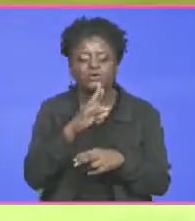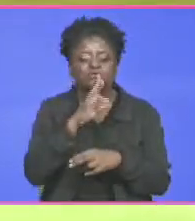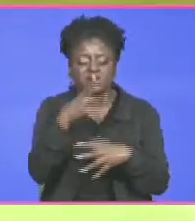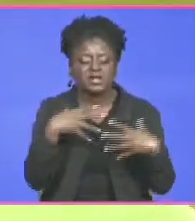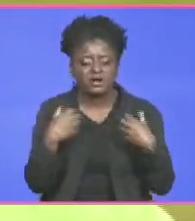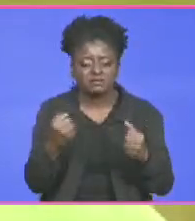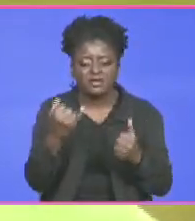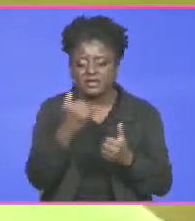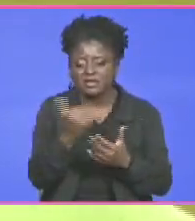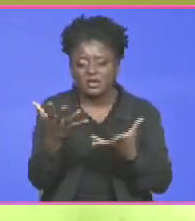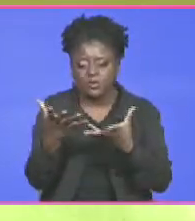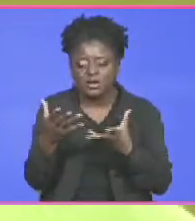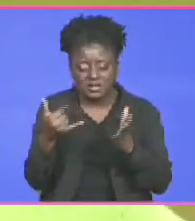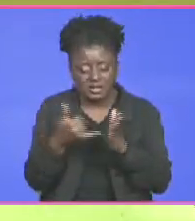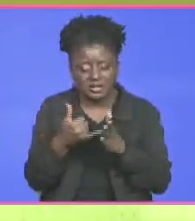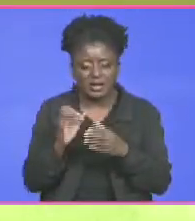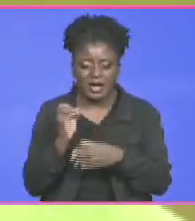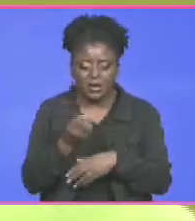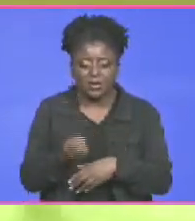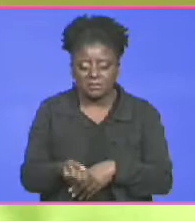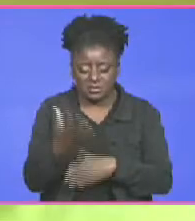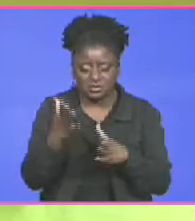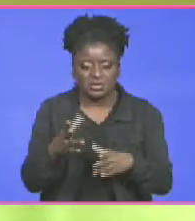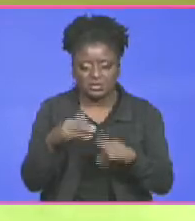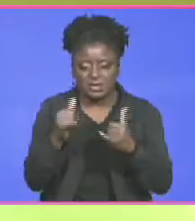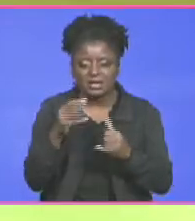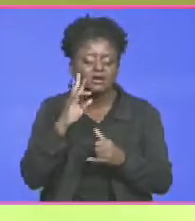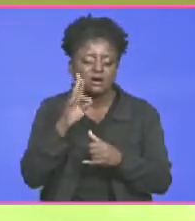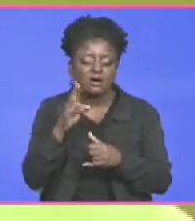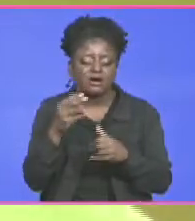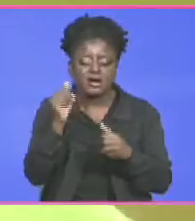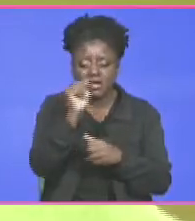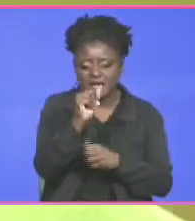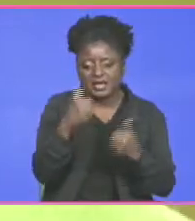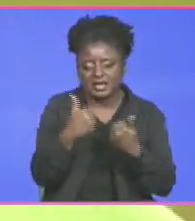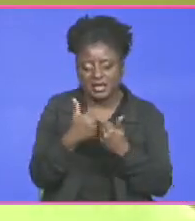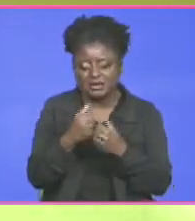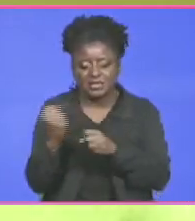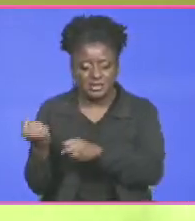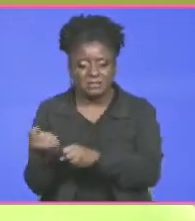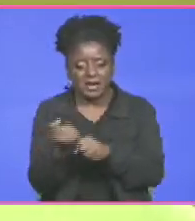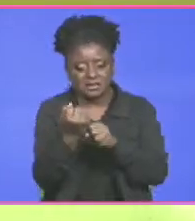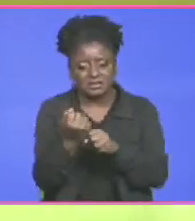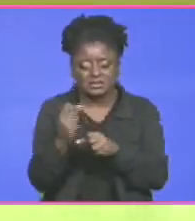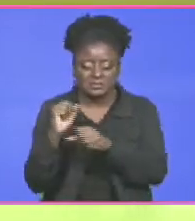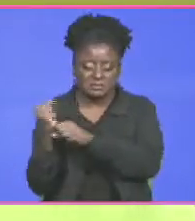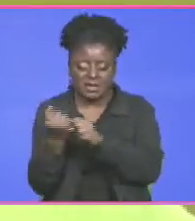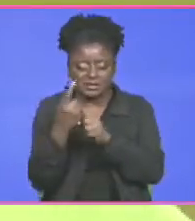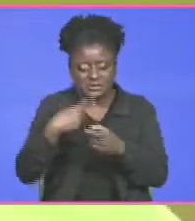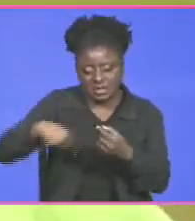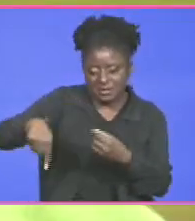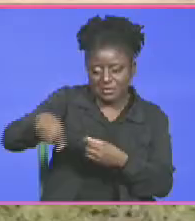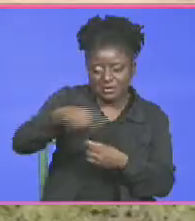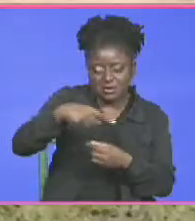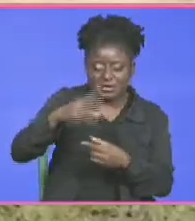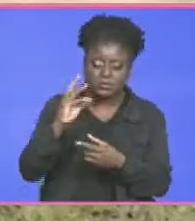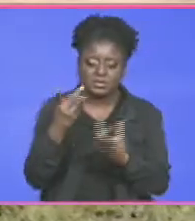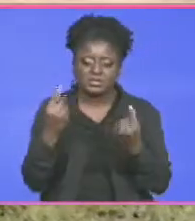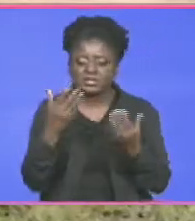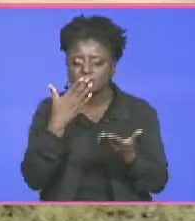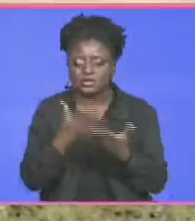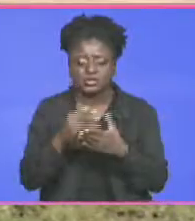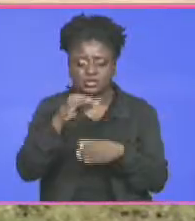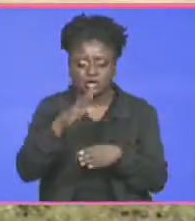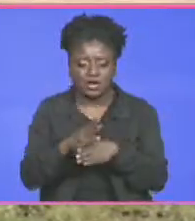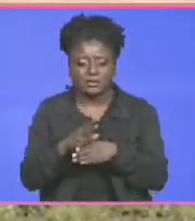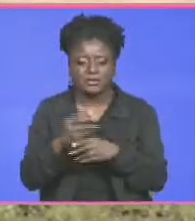wanted it, and our pitcher played her A game. The bats were coming around, and we did a very good job. Game